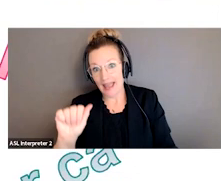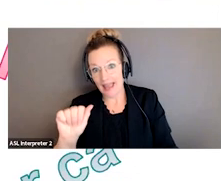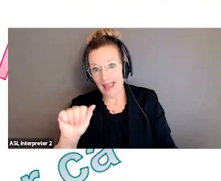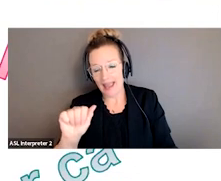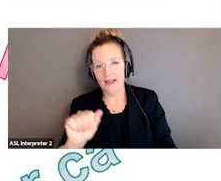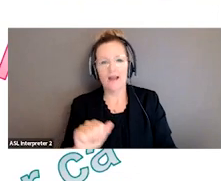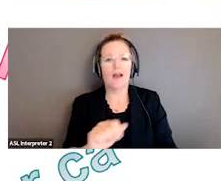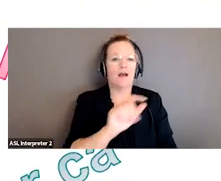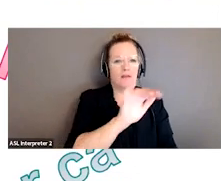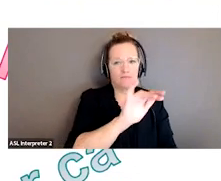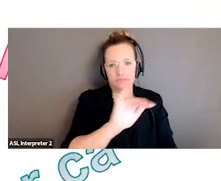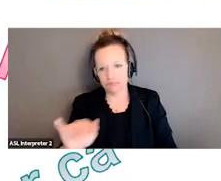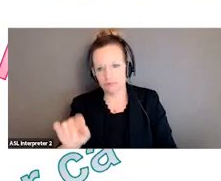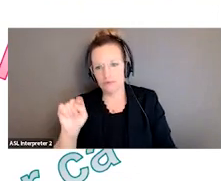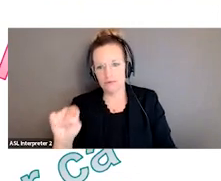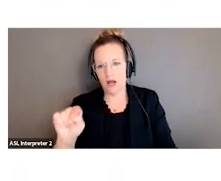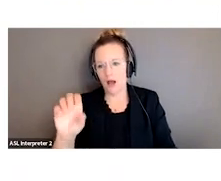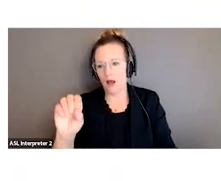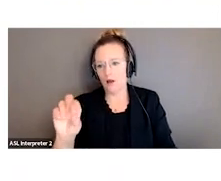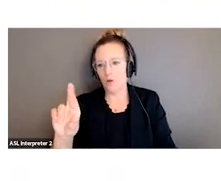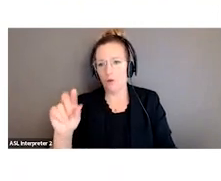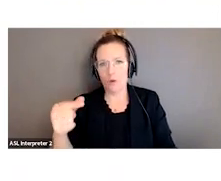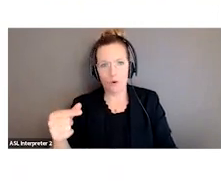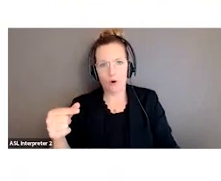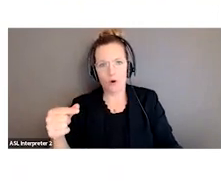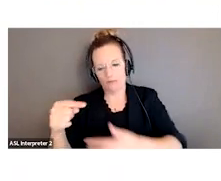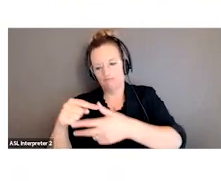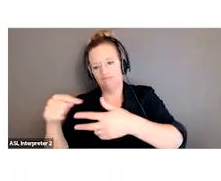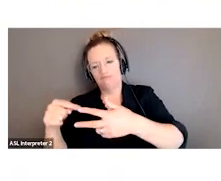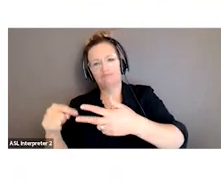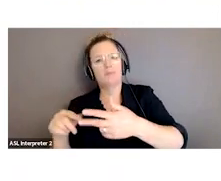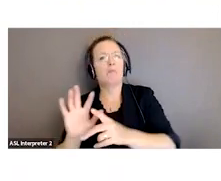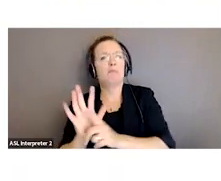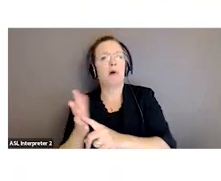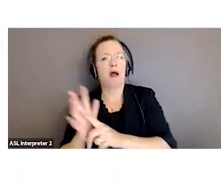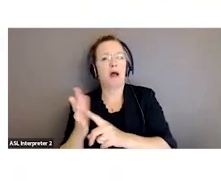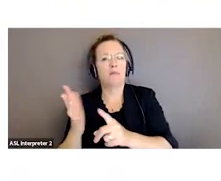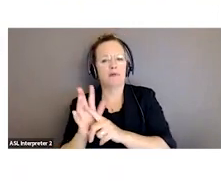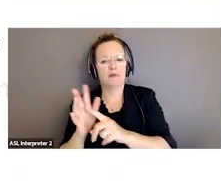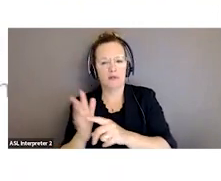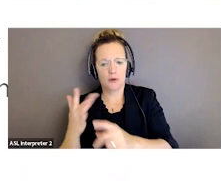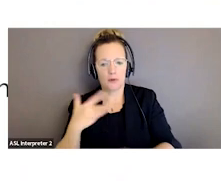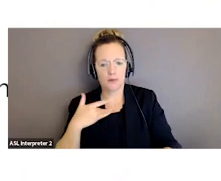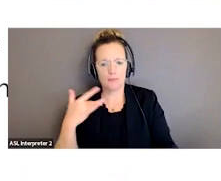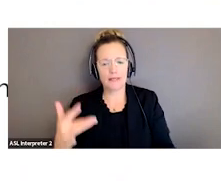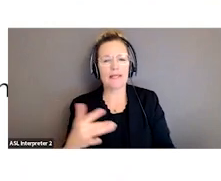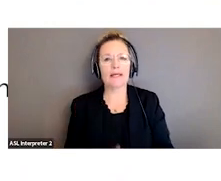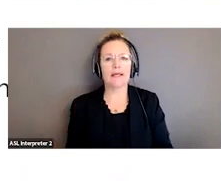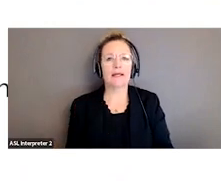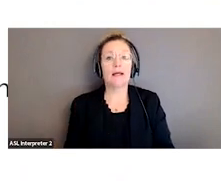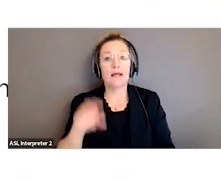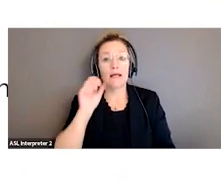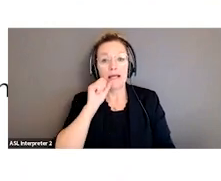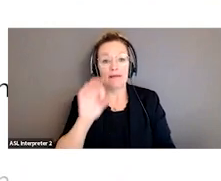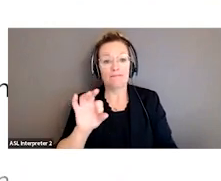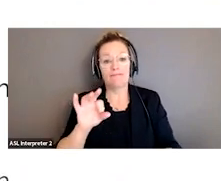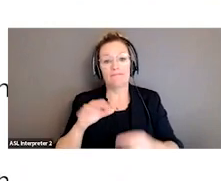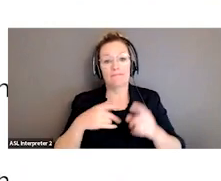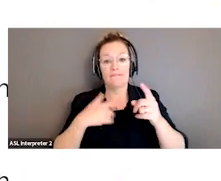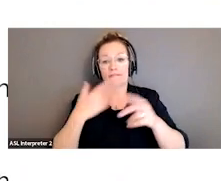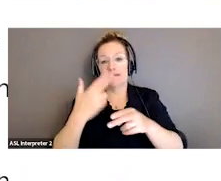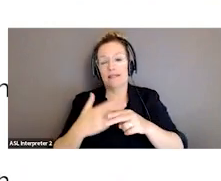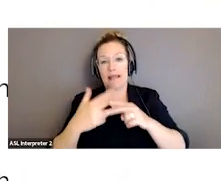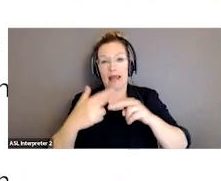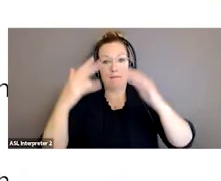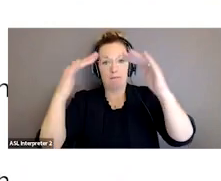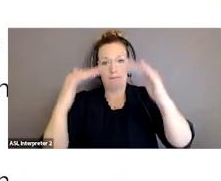then .org. So if you're thinking about what are the most popular domain names out there, the list looks like this. In